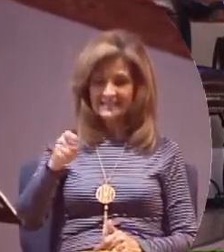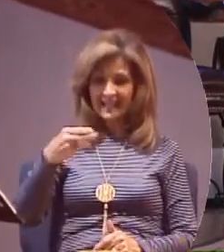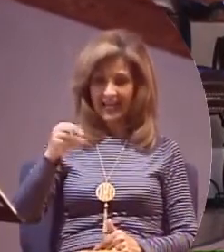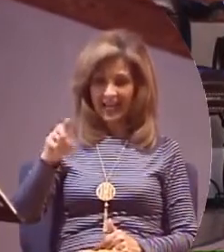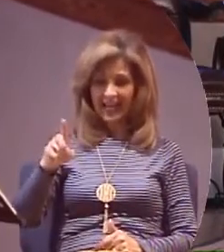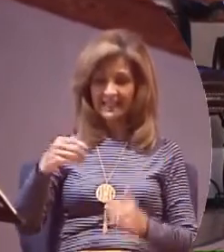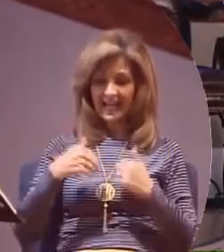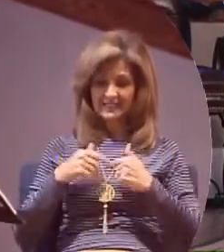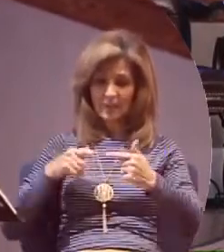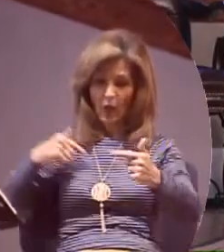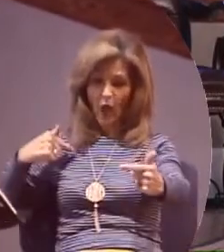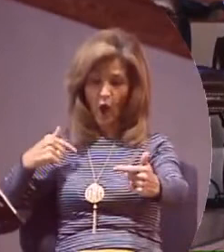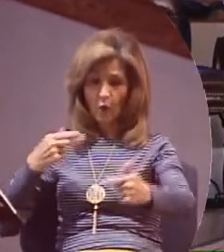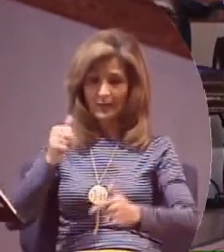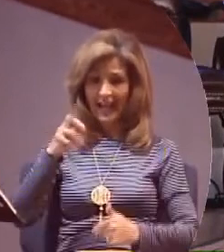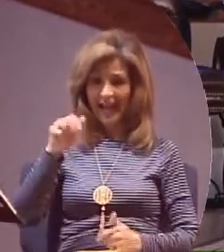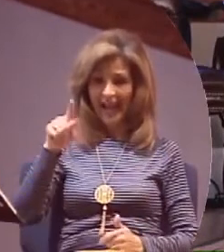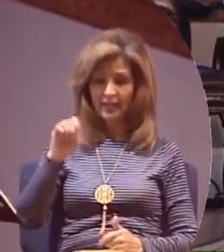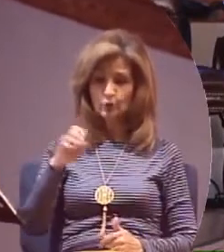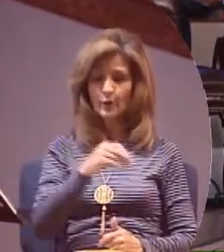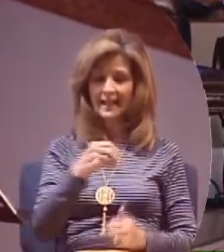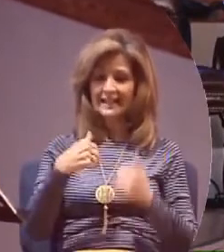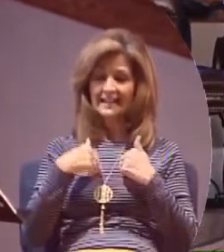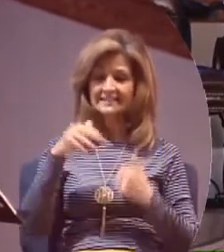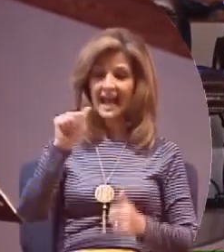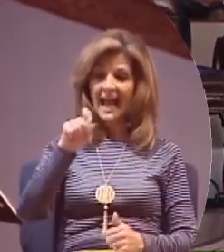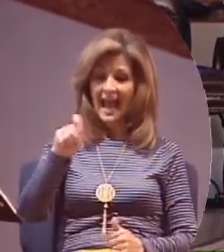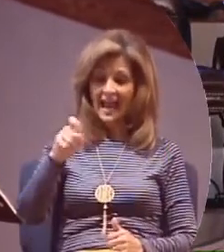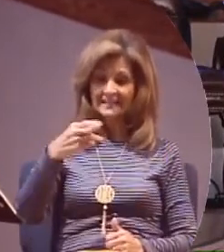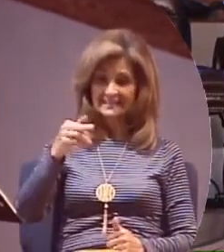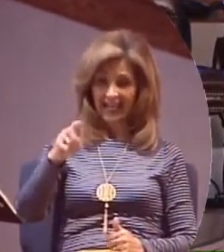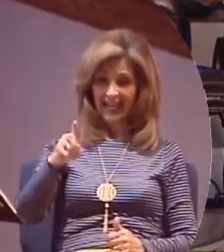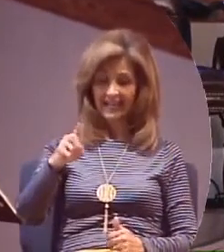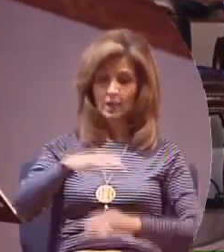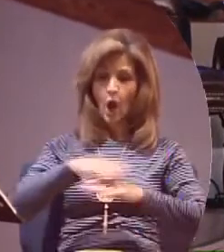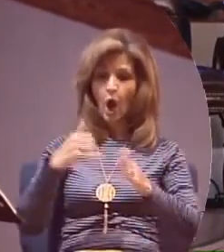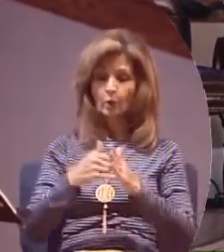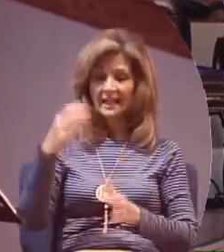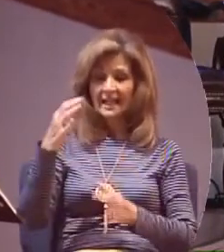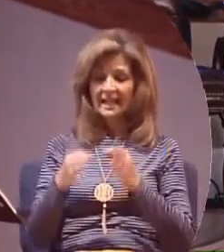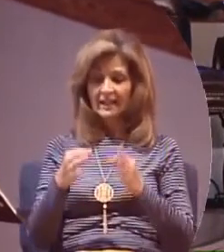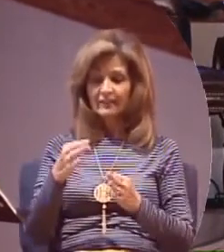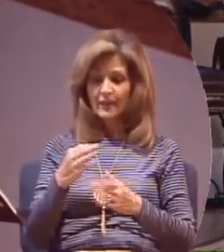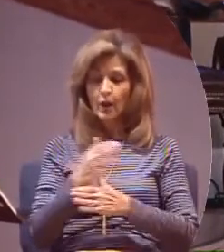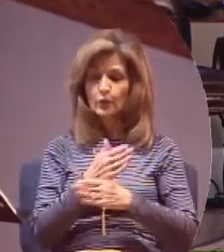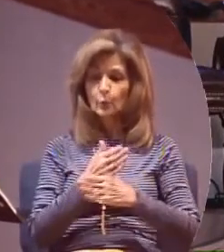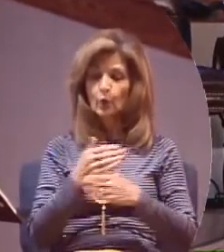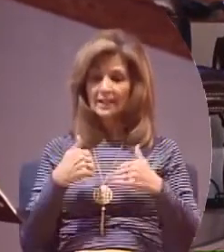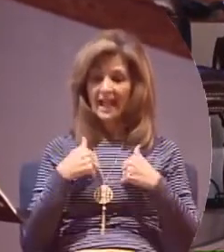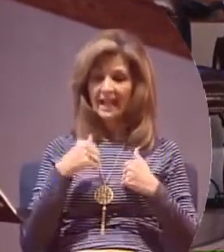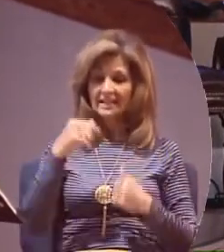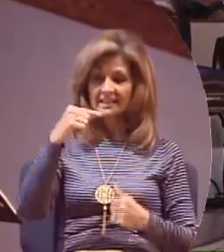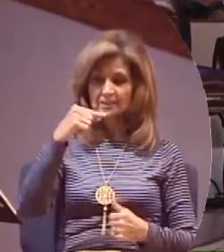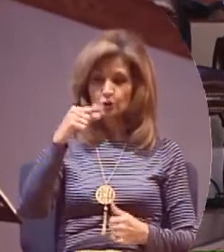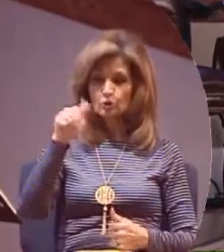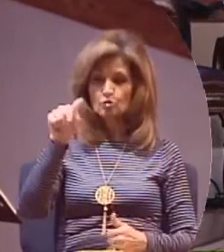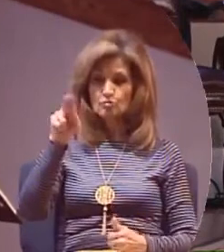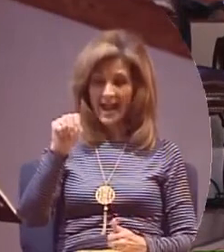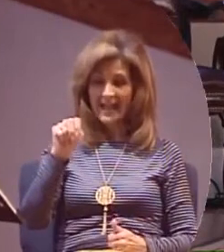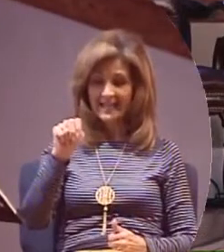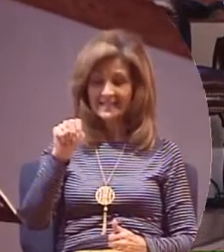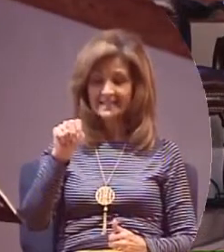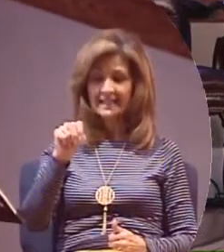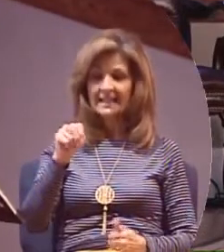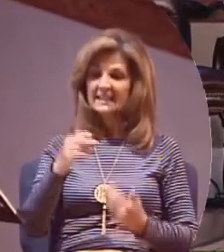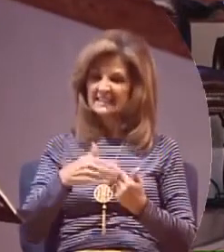it, and it's a big old axe head. And sometimes when you cut wood, if it's green, it's easy to bust. And then as it dries